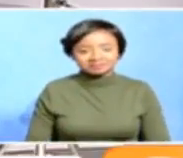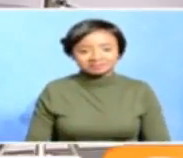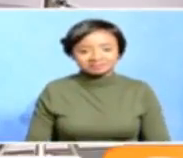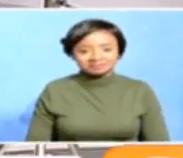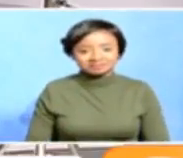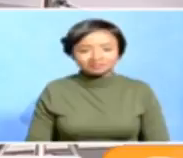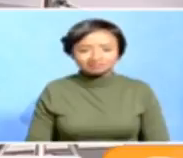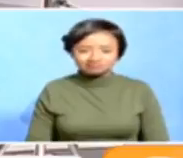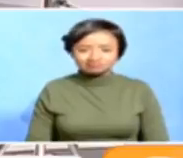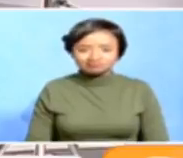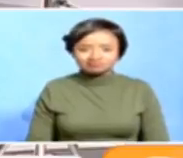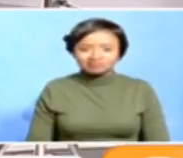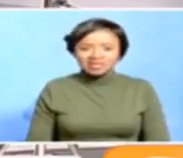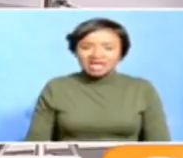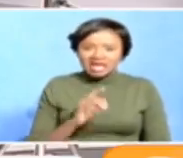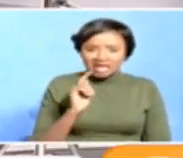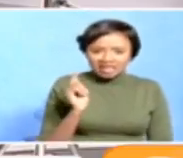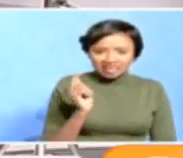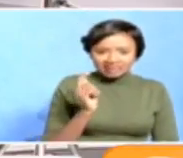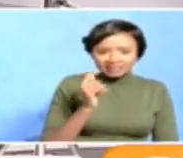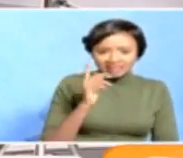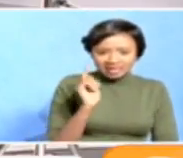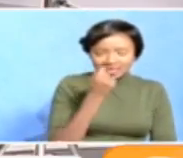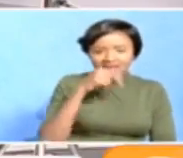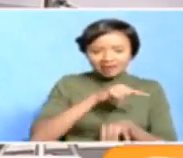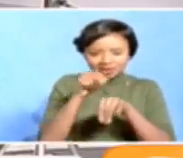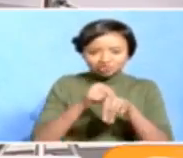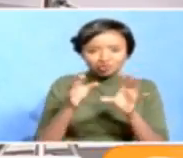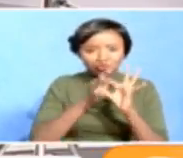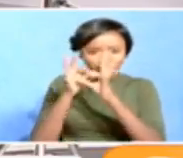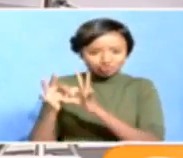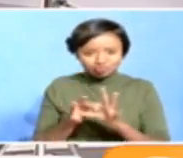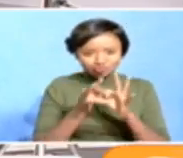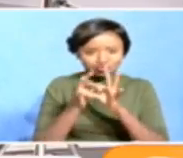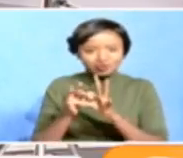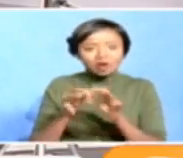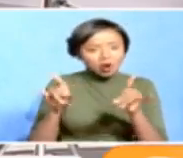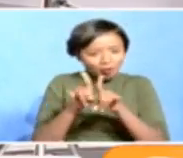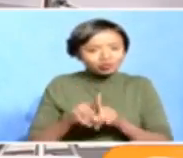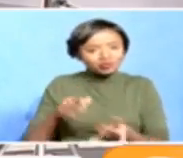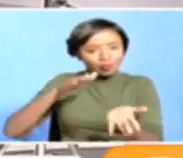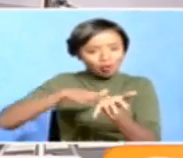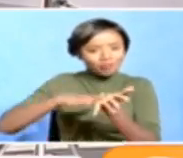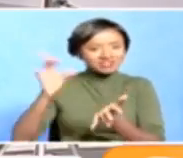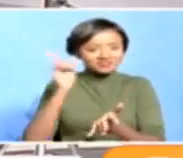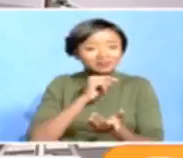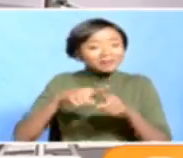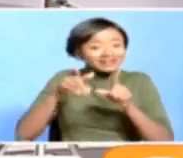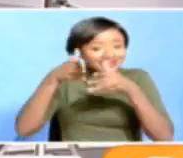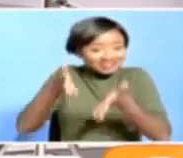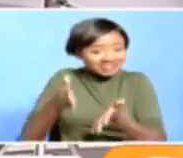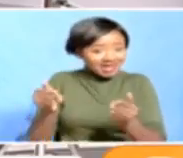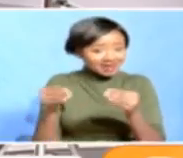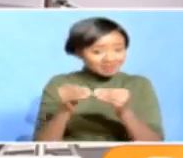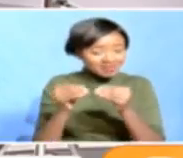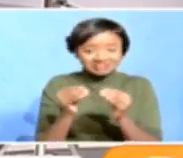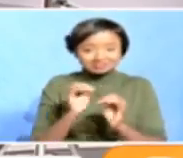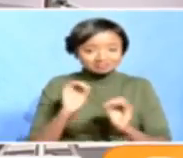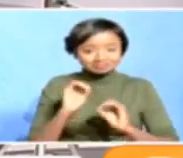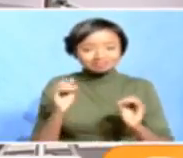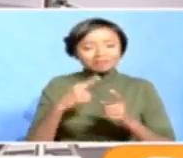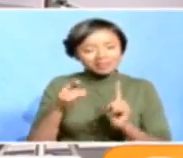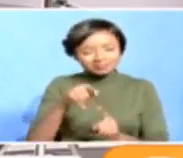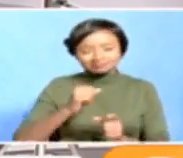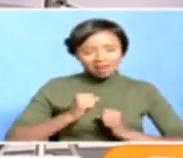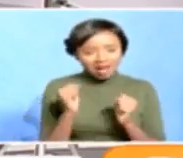Interesting that you mentioned Kenya National Union of Nurses Sec Gen, that Seth Panyako. You also spoke right after that. He wasn't in the meeting though, but he's not really very happy